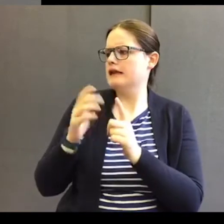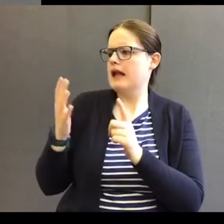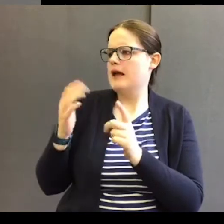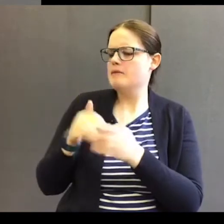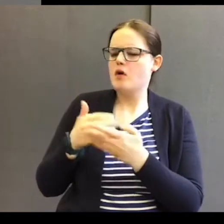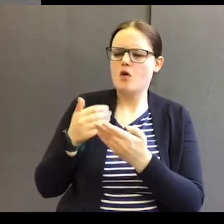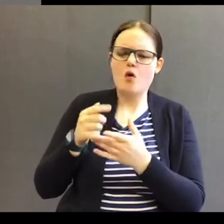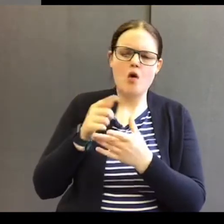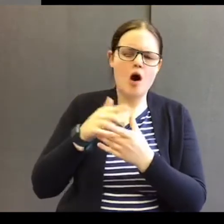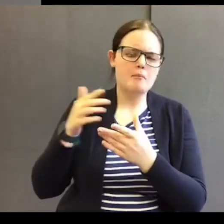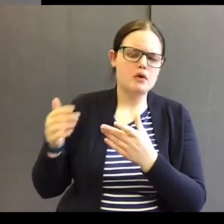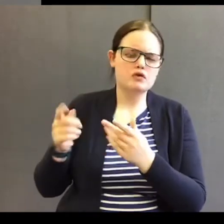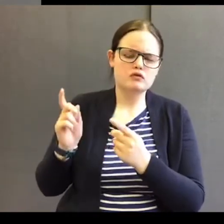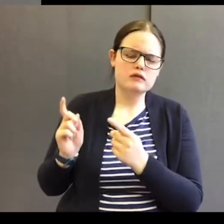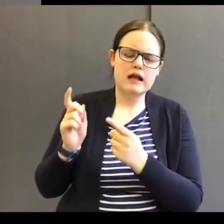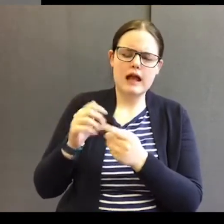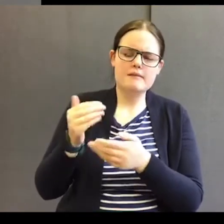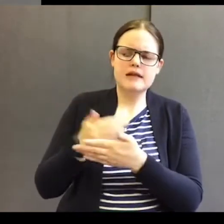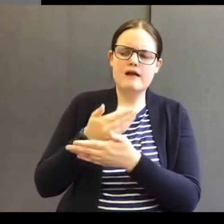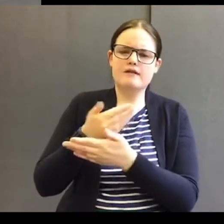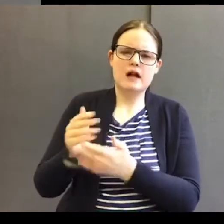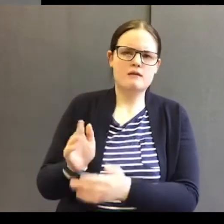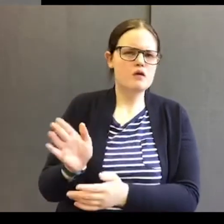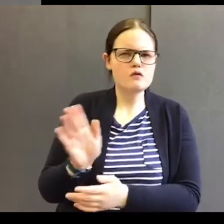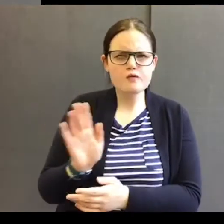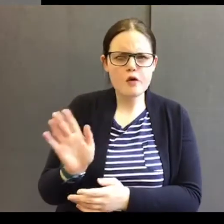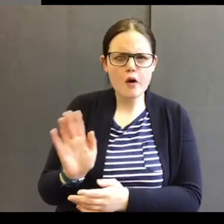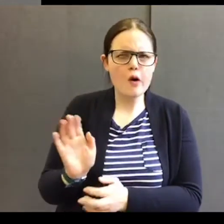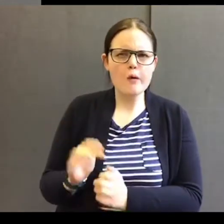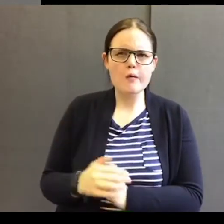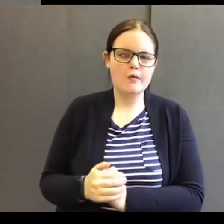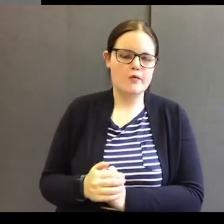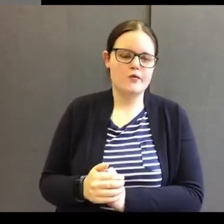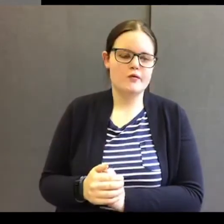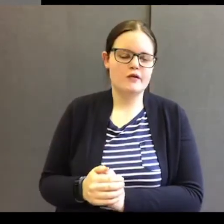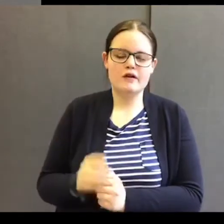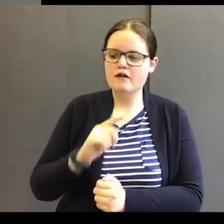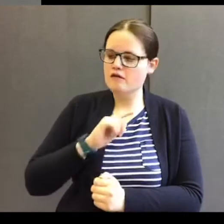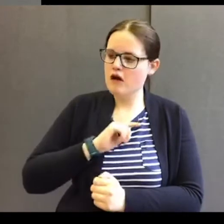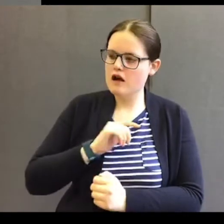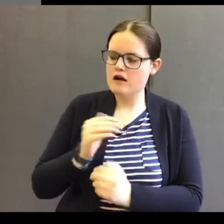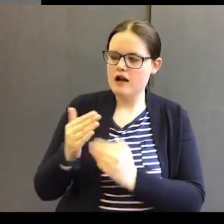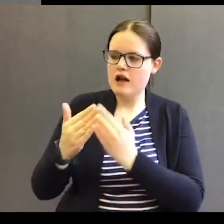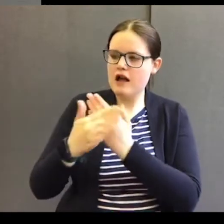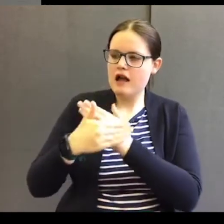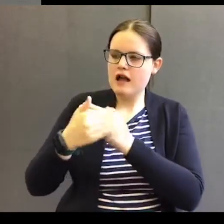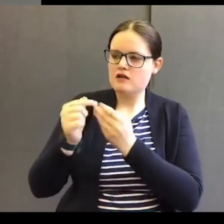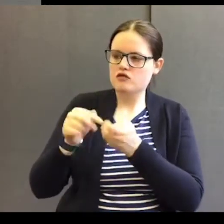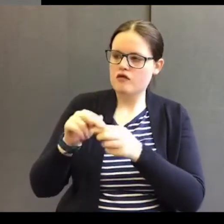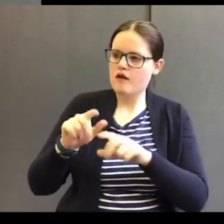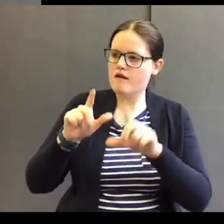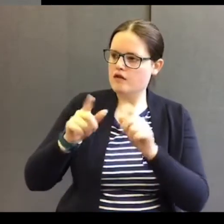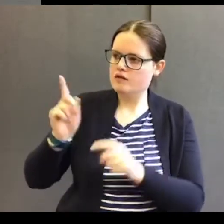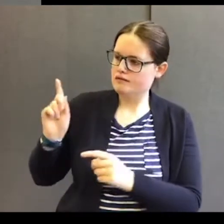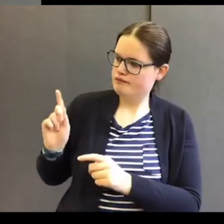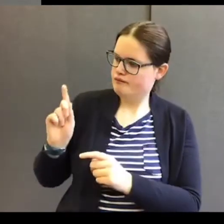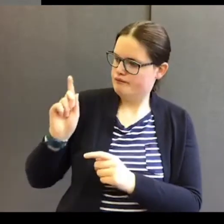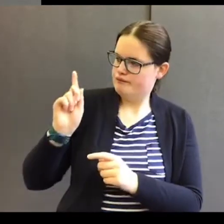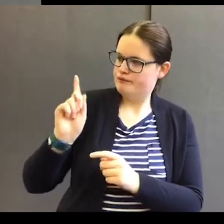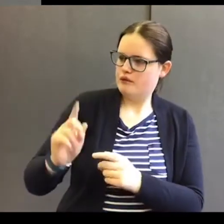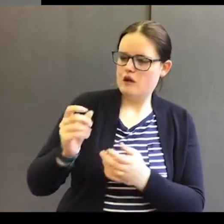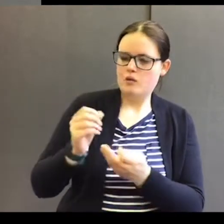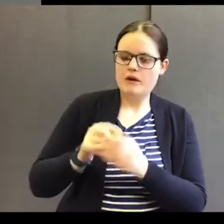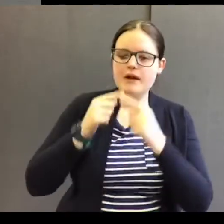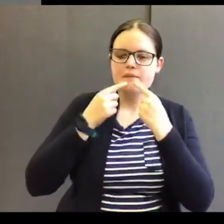other disciples or apostles that came. No, surely not, because the angel of the Lord